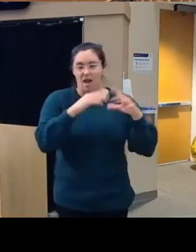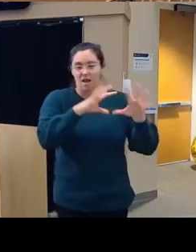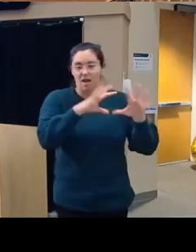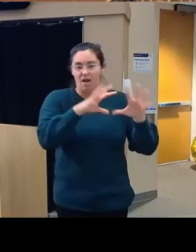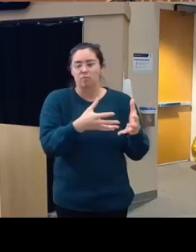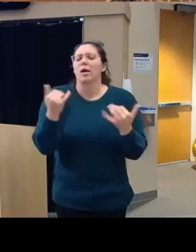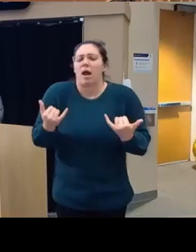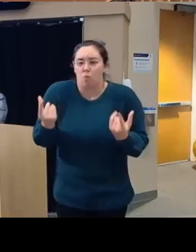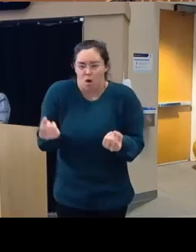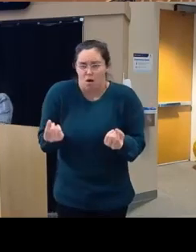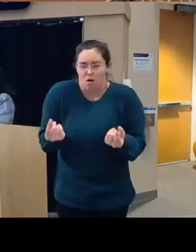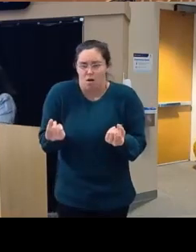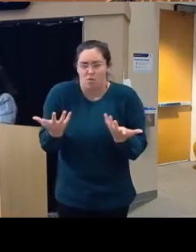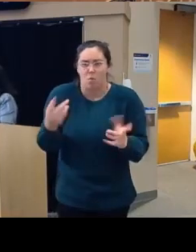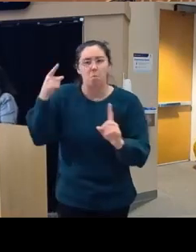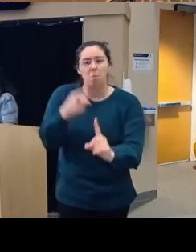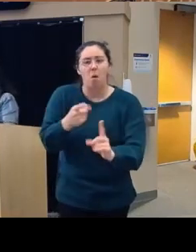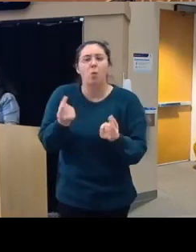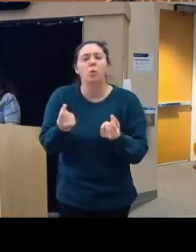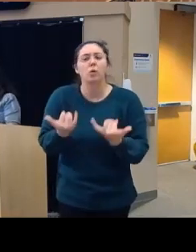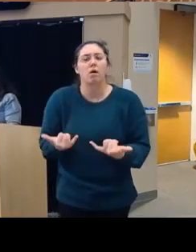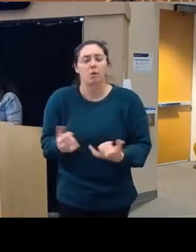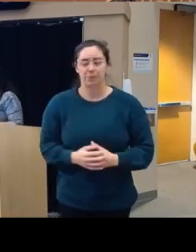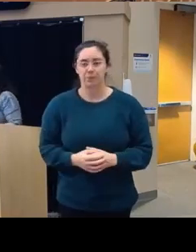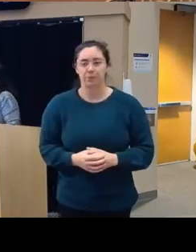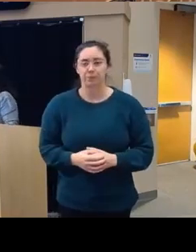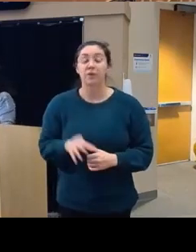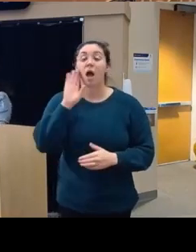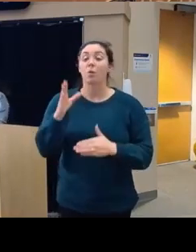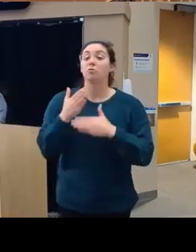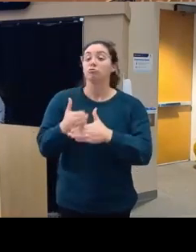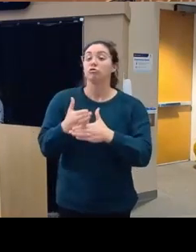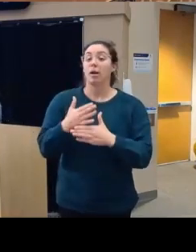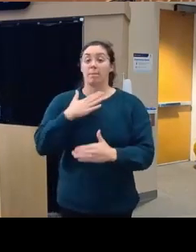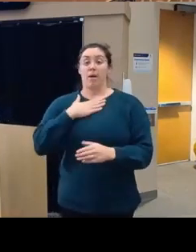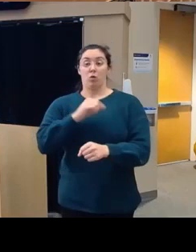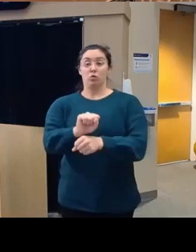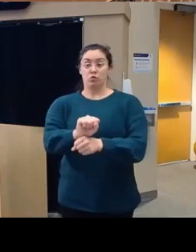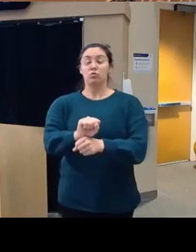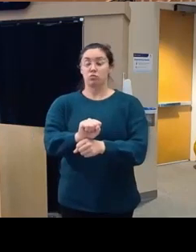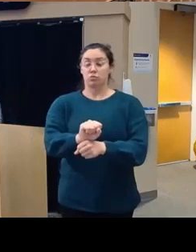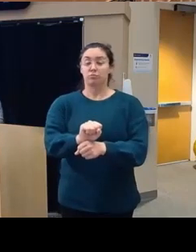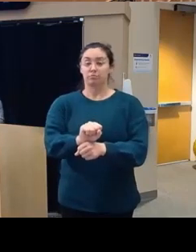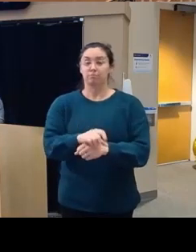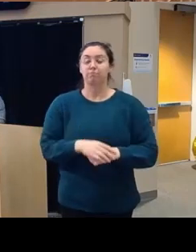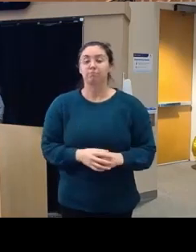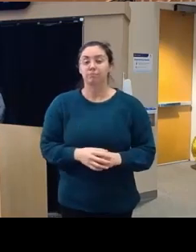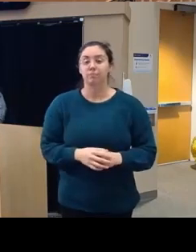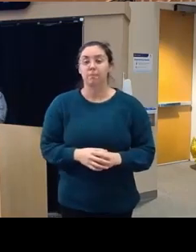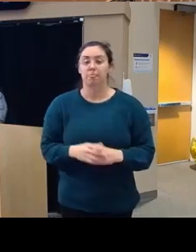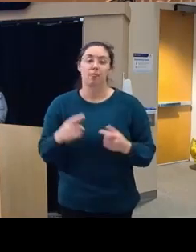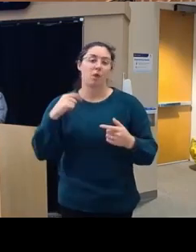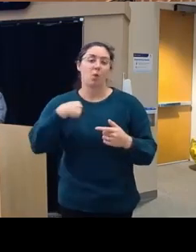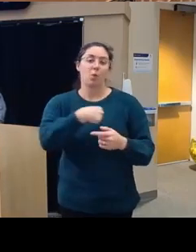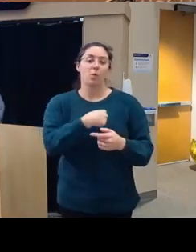about it? Like, what are we doing about it? I'm gonna show you my work, and we